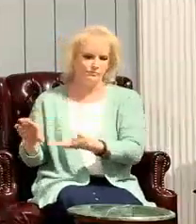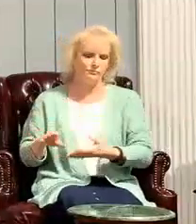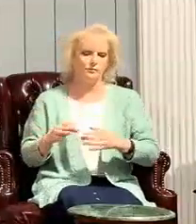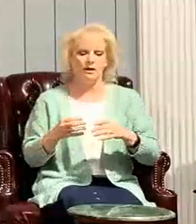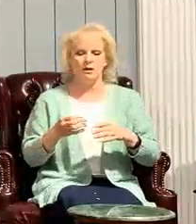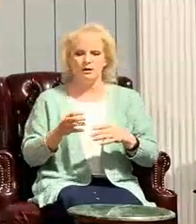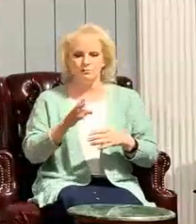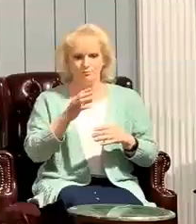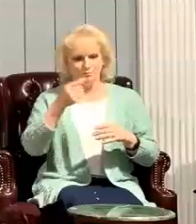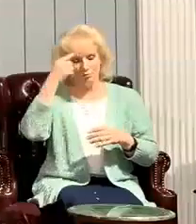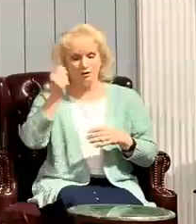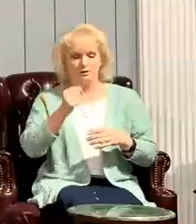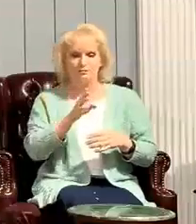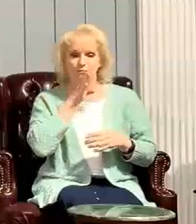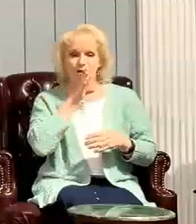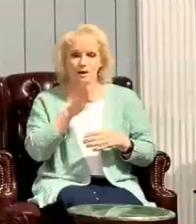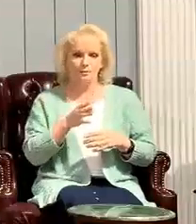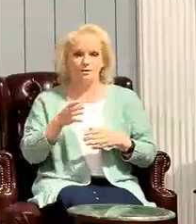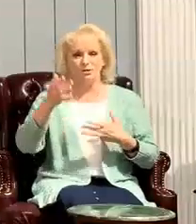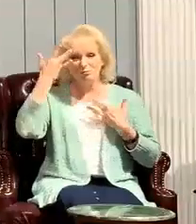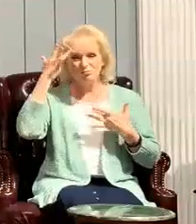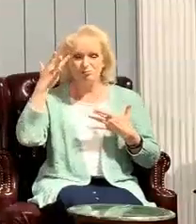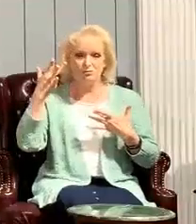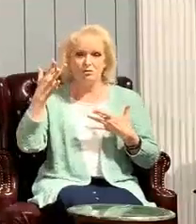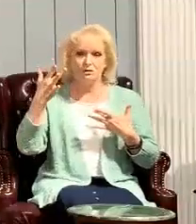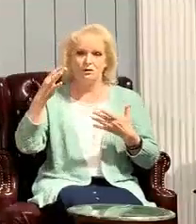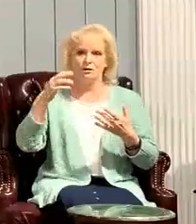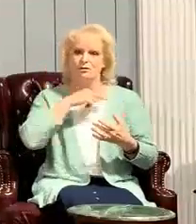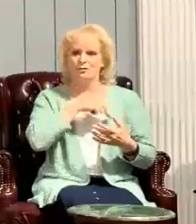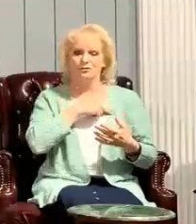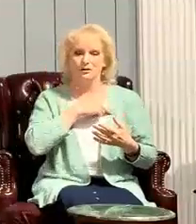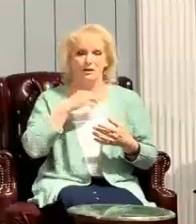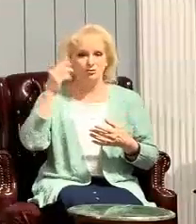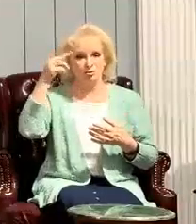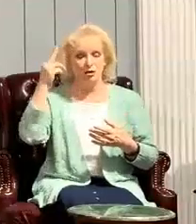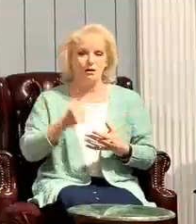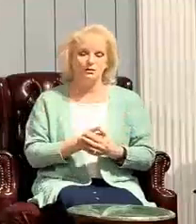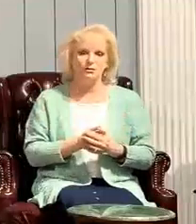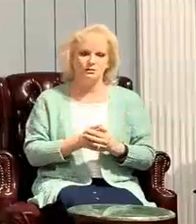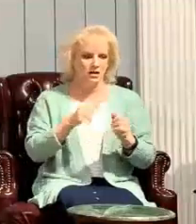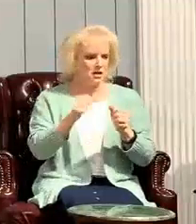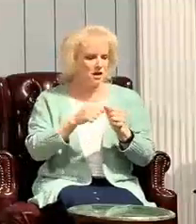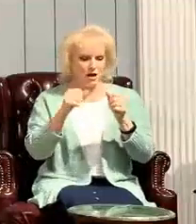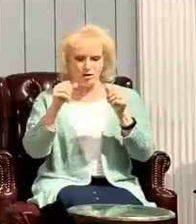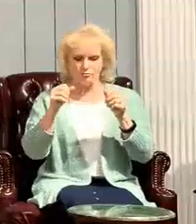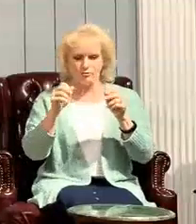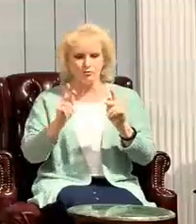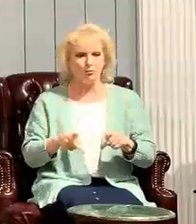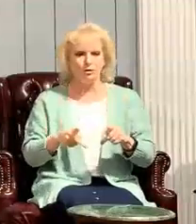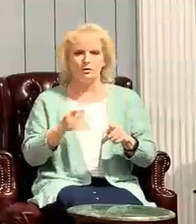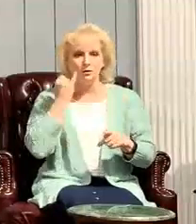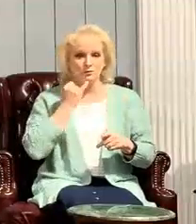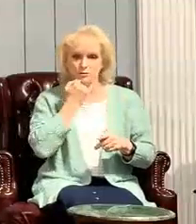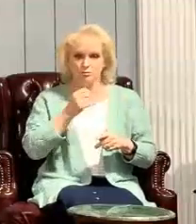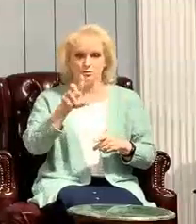or because of natural causes, one by one. Every one of those Jews, 20 years old and up,